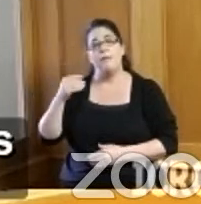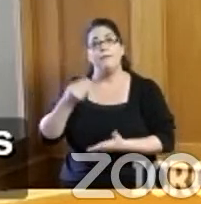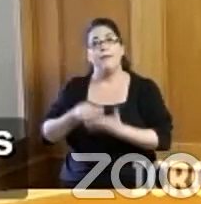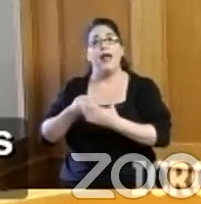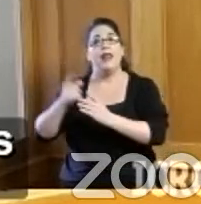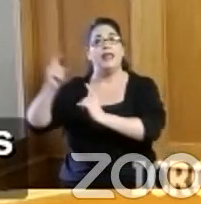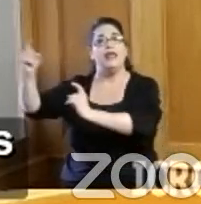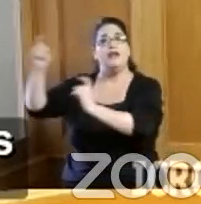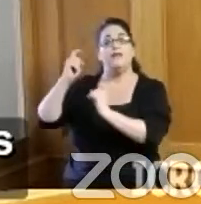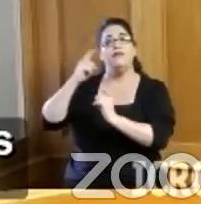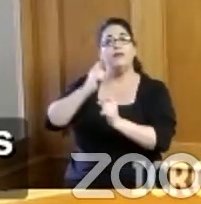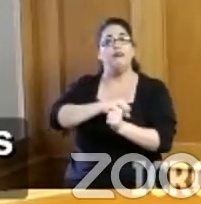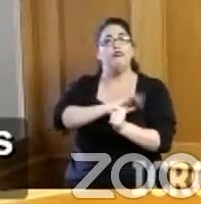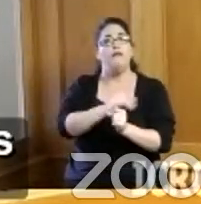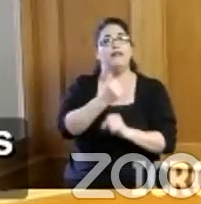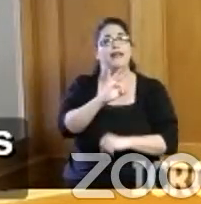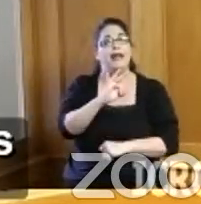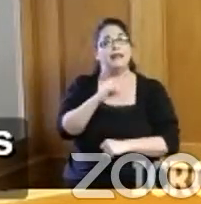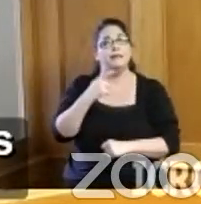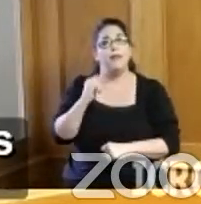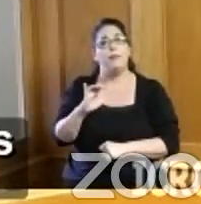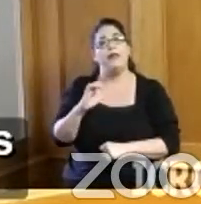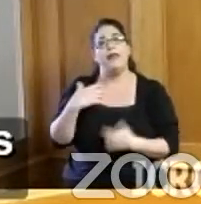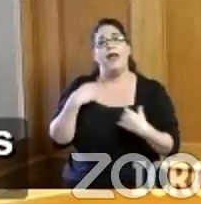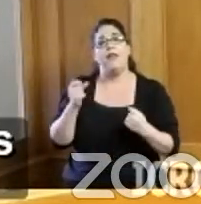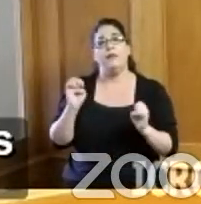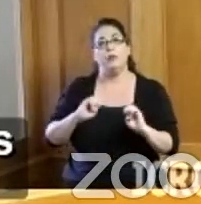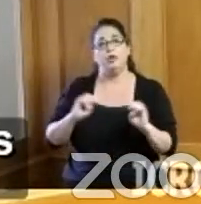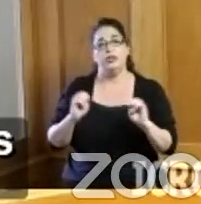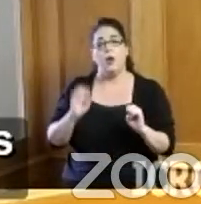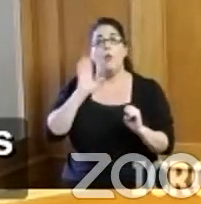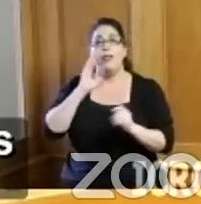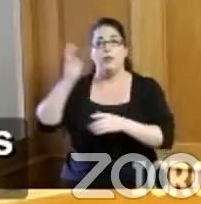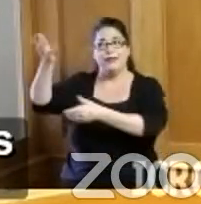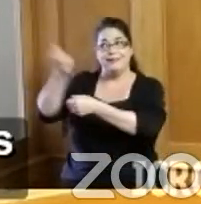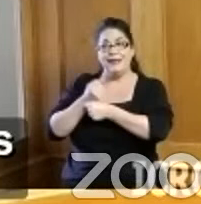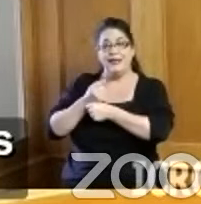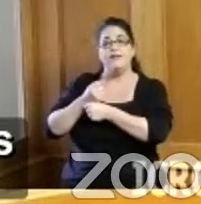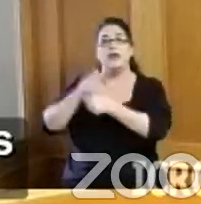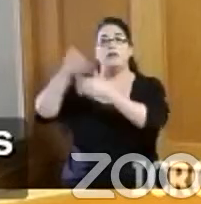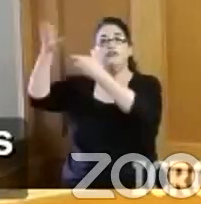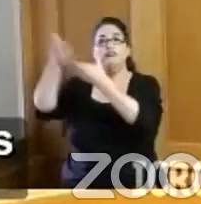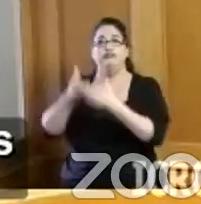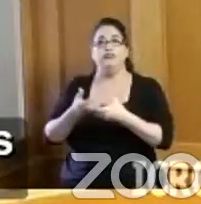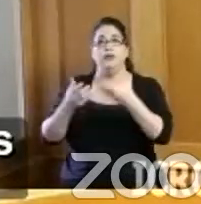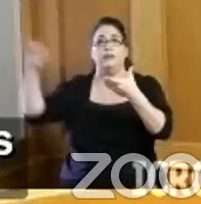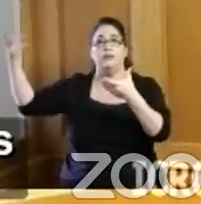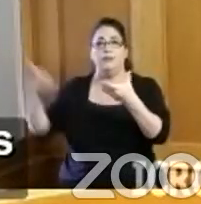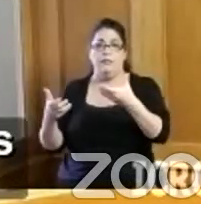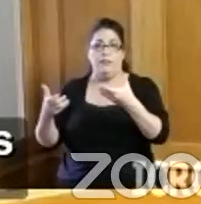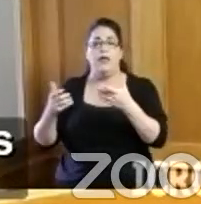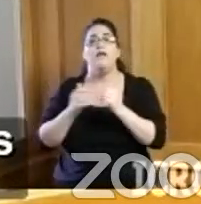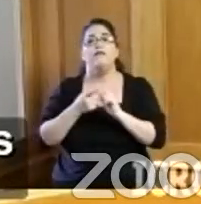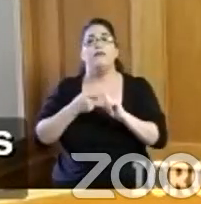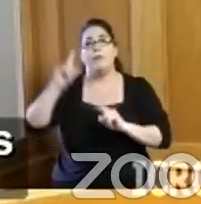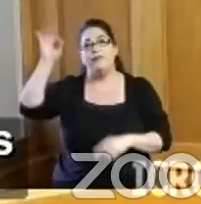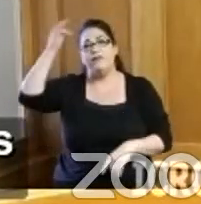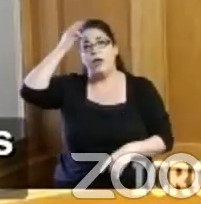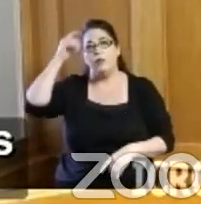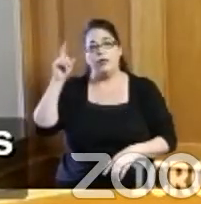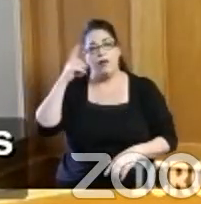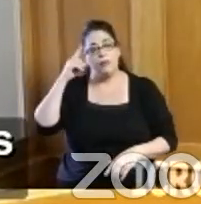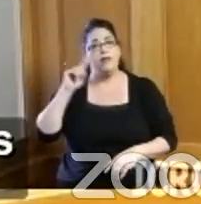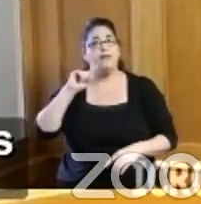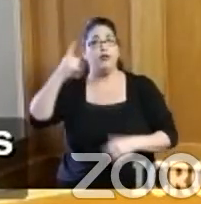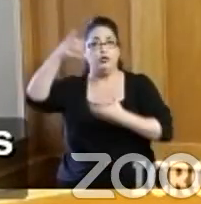to the COVID-19 public health emergency. These funds will be received in 2 tranches from the federal government. We've already received